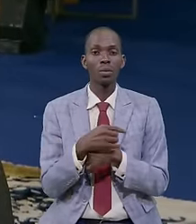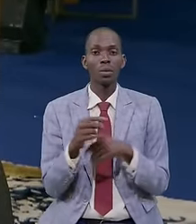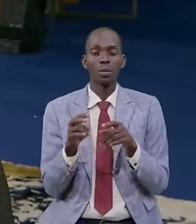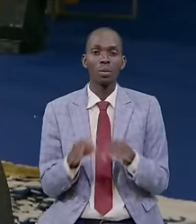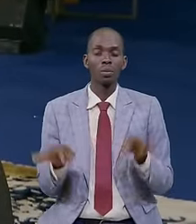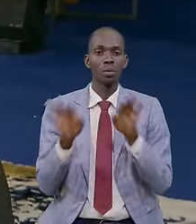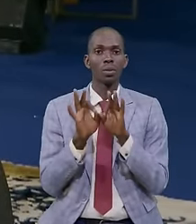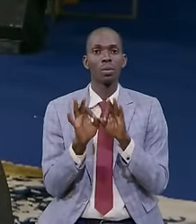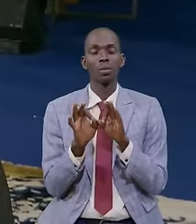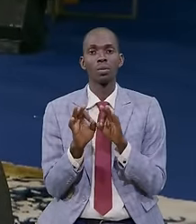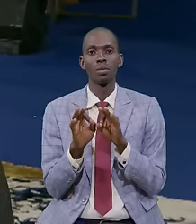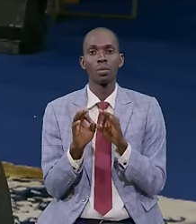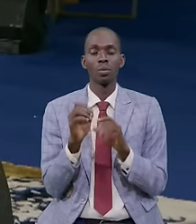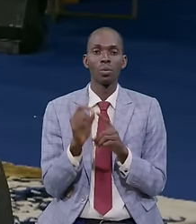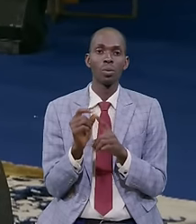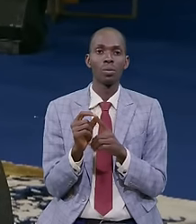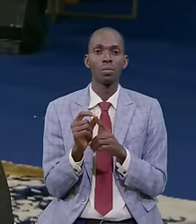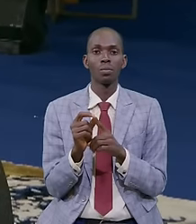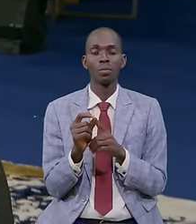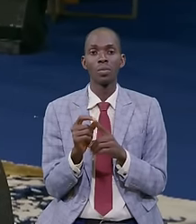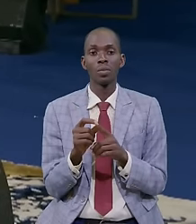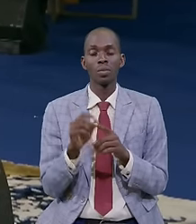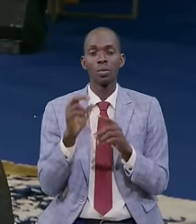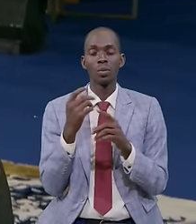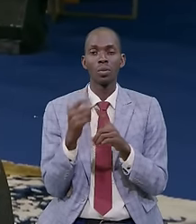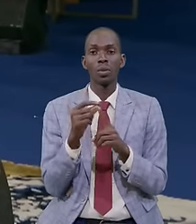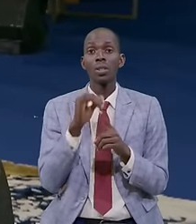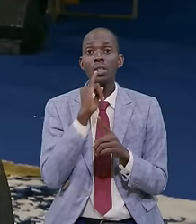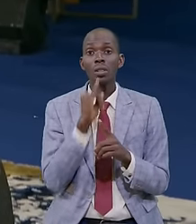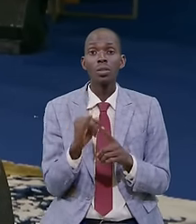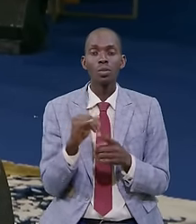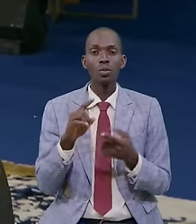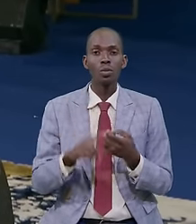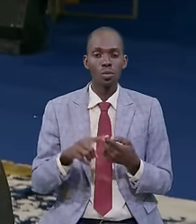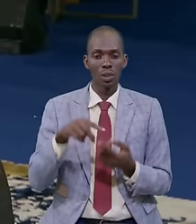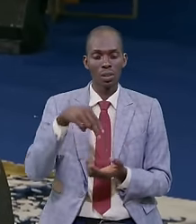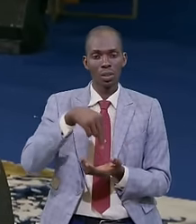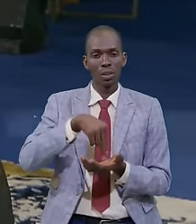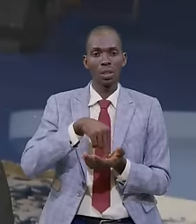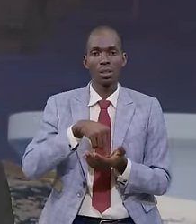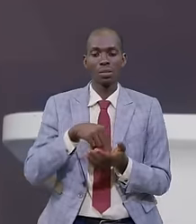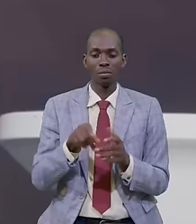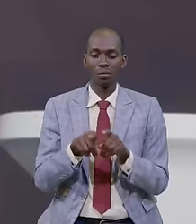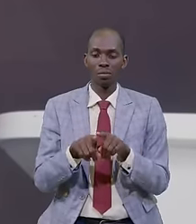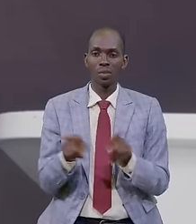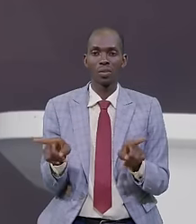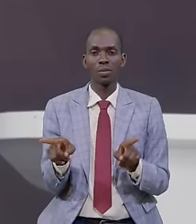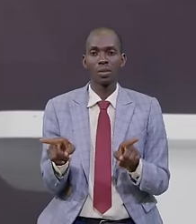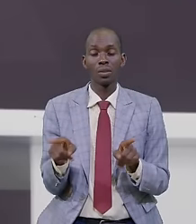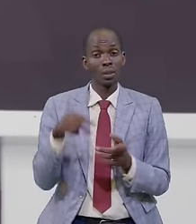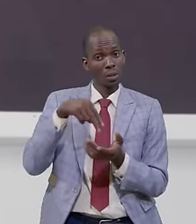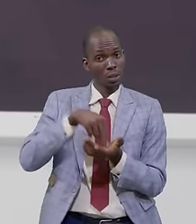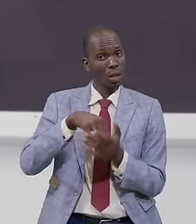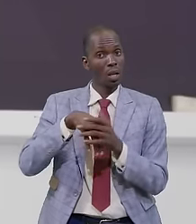penetrating word is stand out. Stand out. That's what we want to